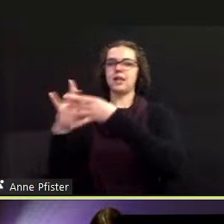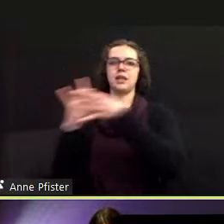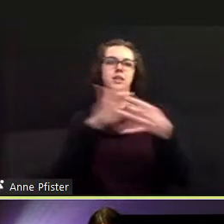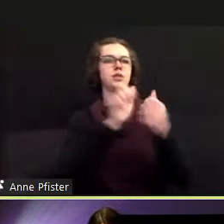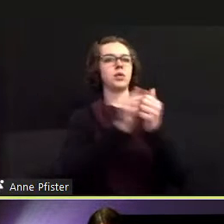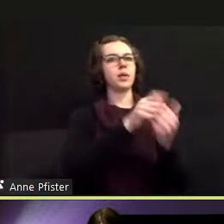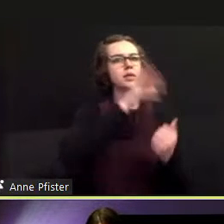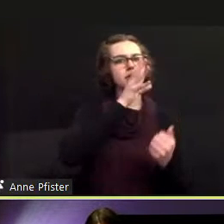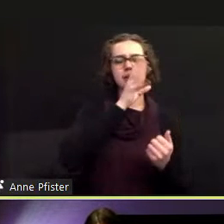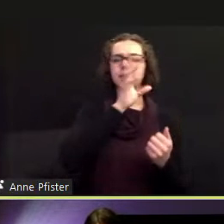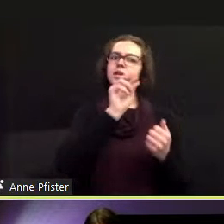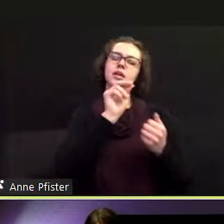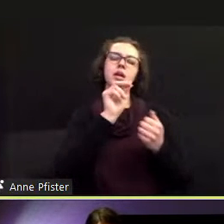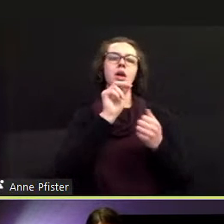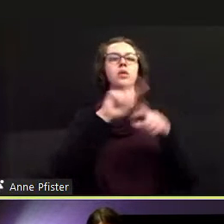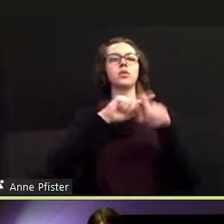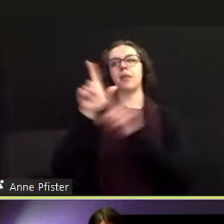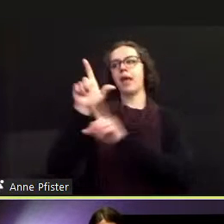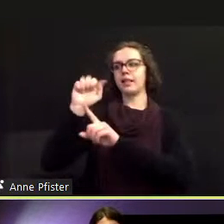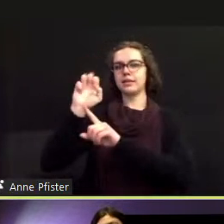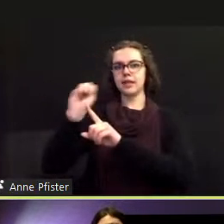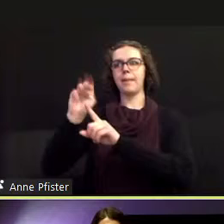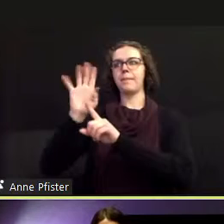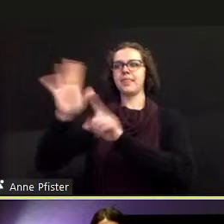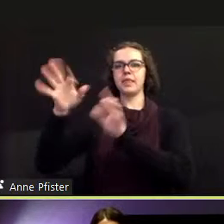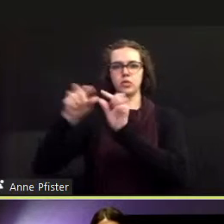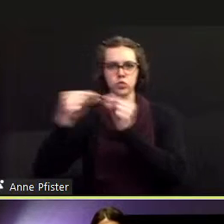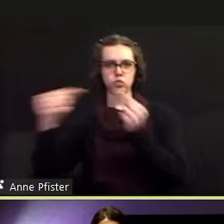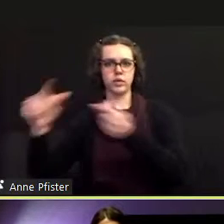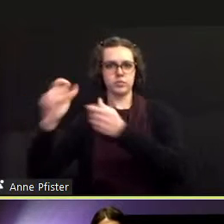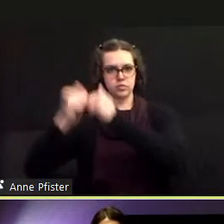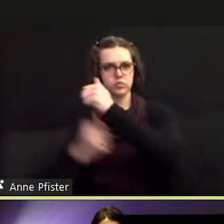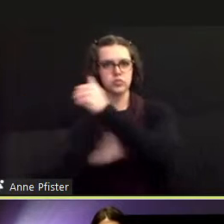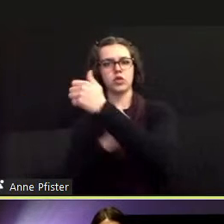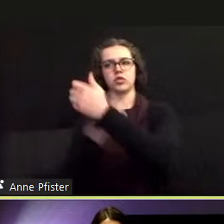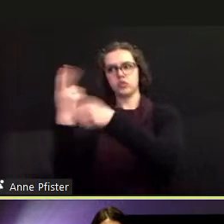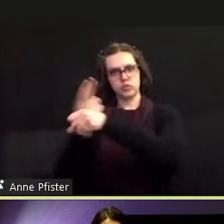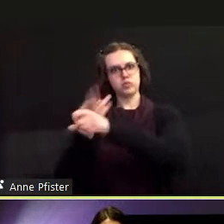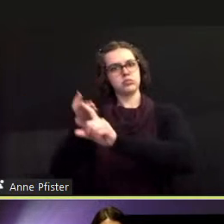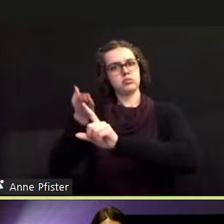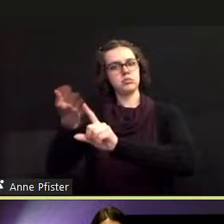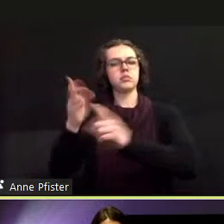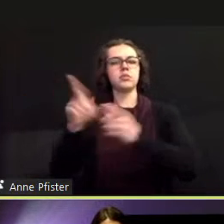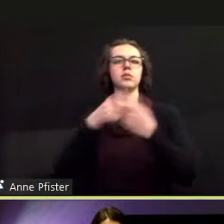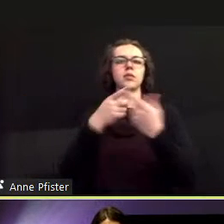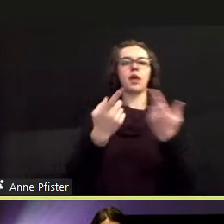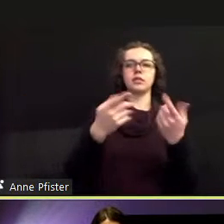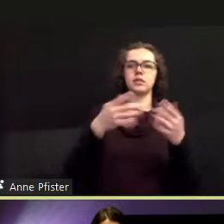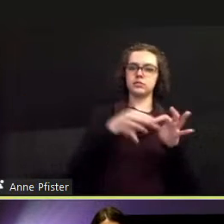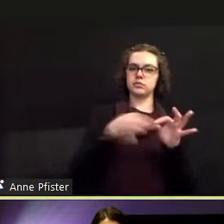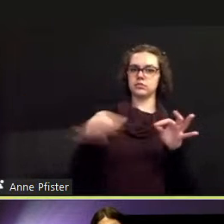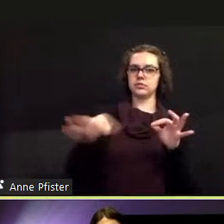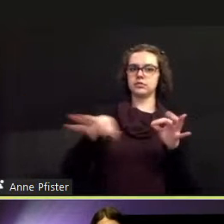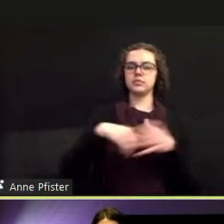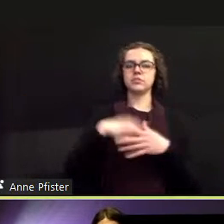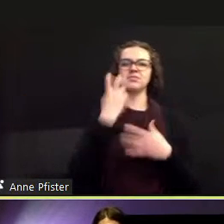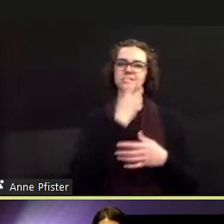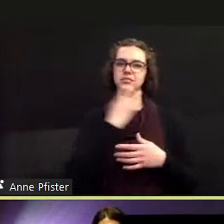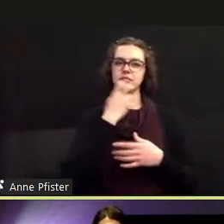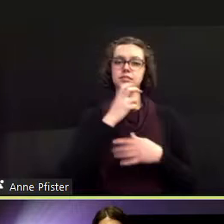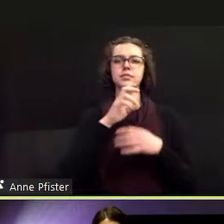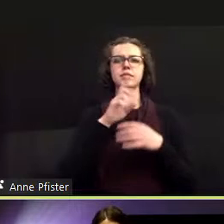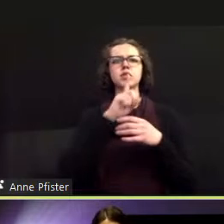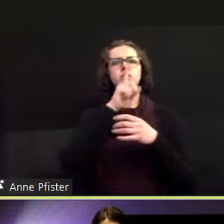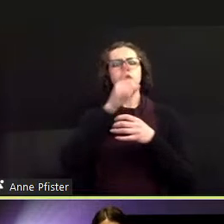using the distinct spatial grammar of LSM. In sum, across these videos, Sherry eschews languaging practices with a history of contributing to